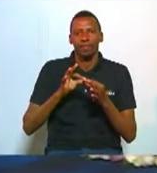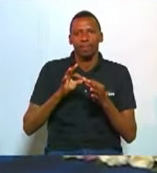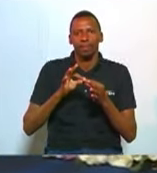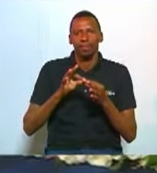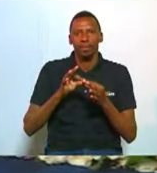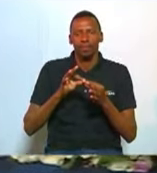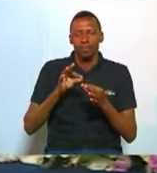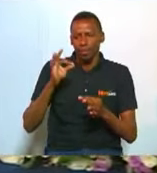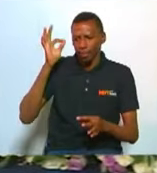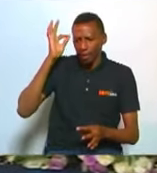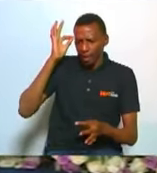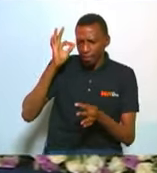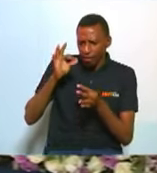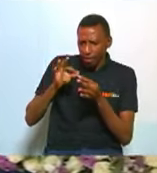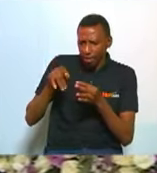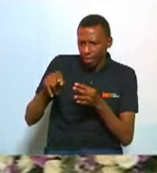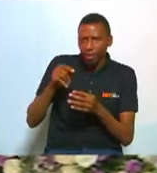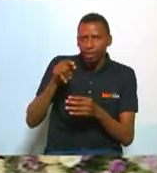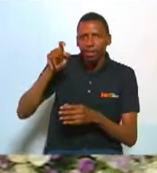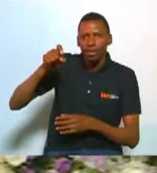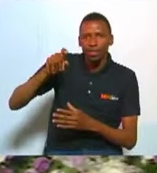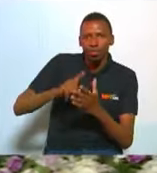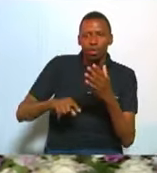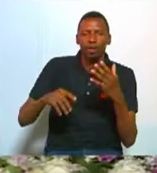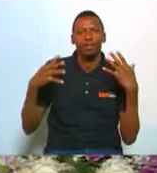Faith needs exercise.